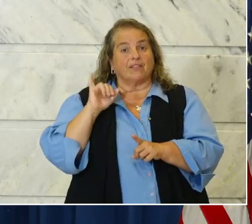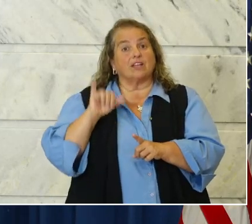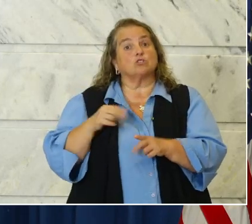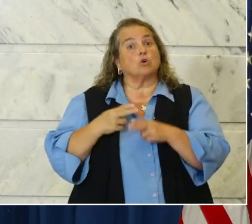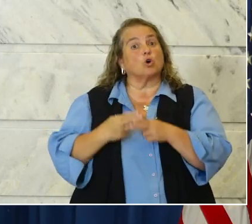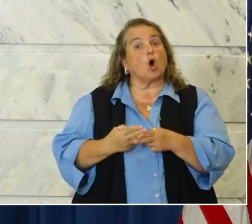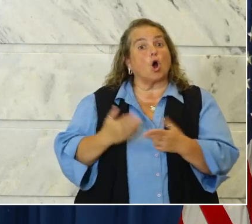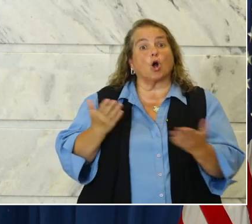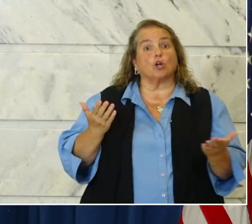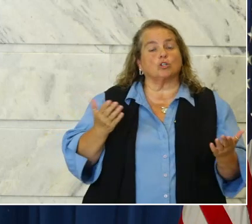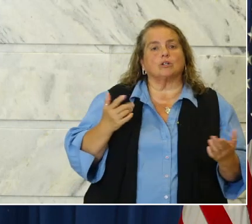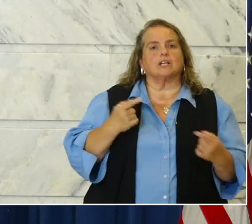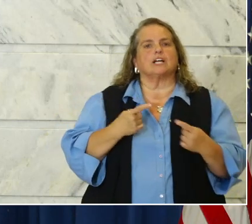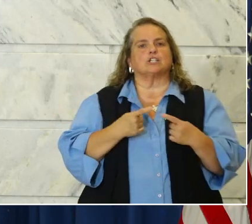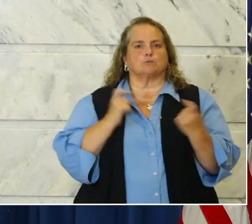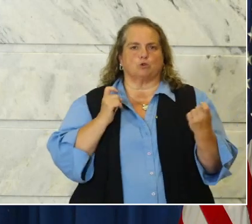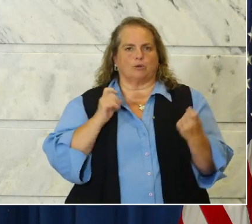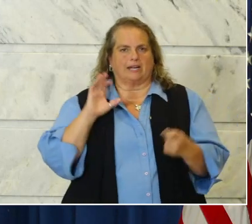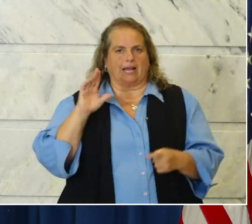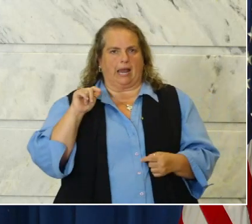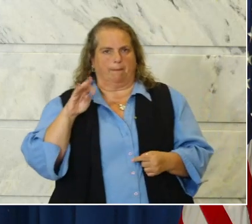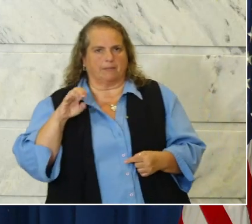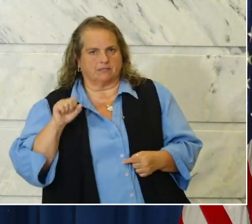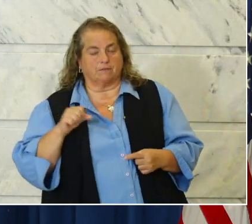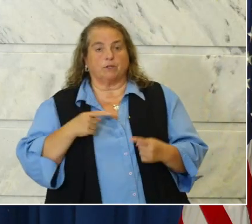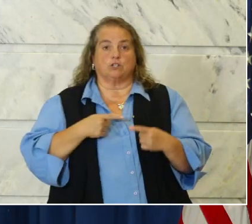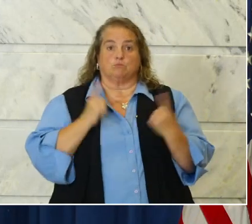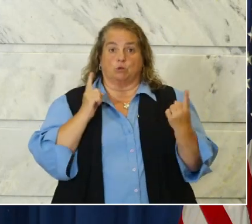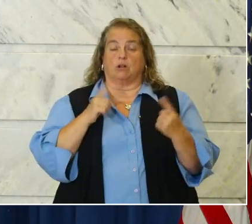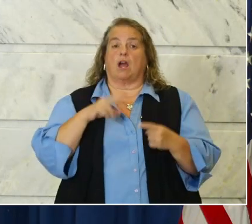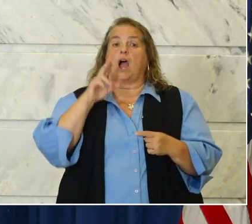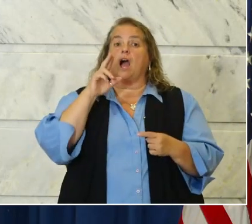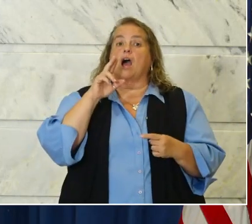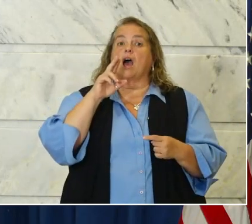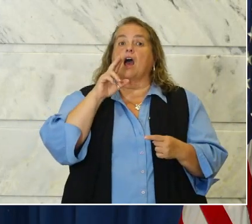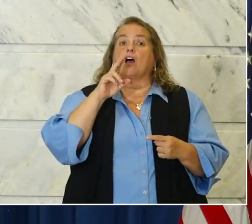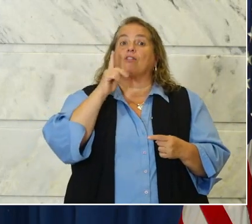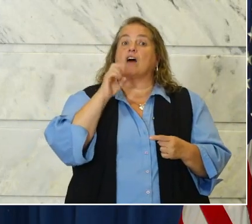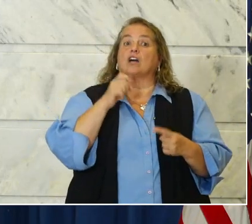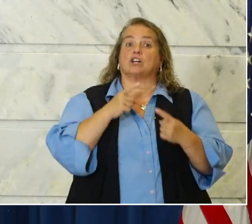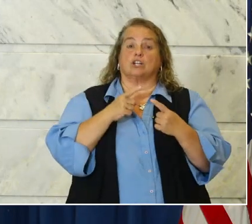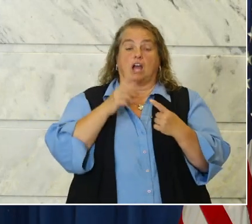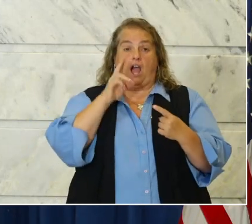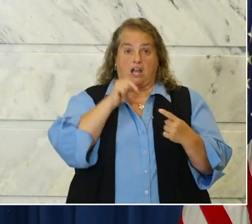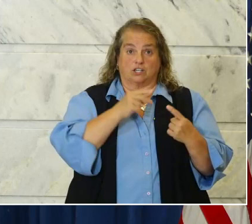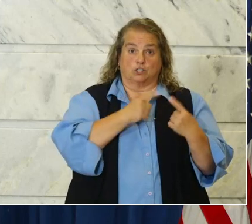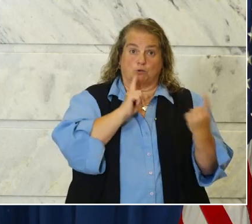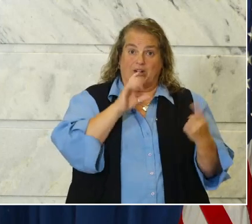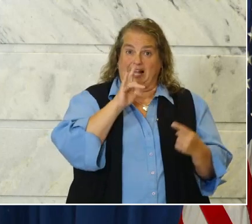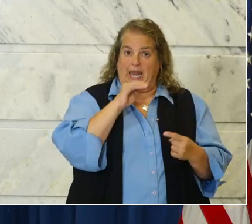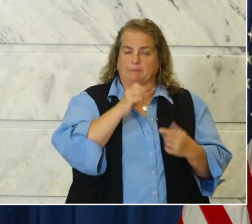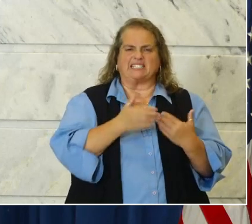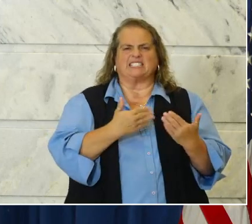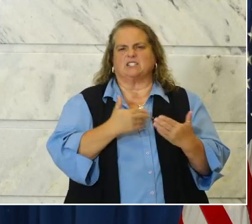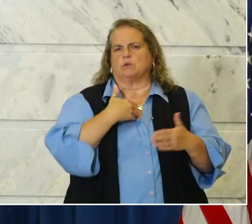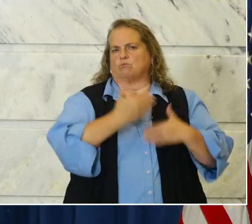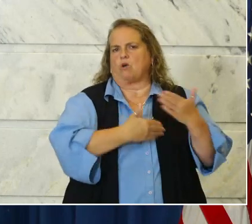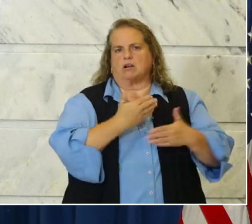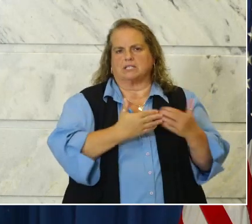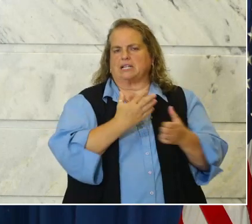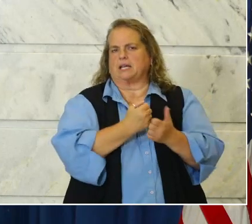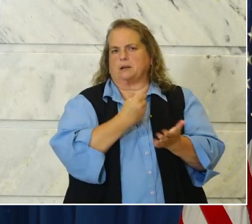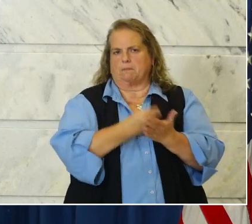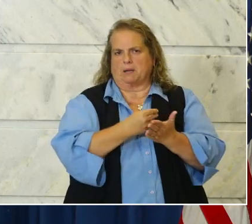called, like I said, disputed claims. The undisputed claims are obviously the easy ones. We can process those quickly and get payments